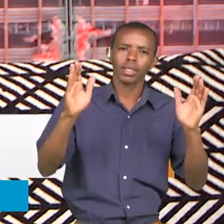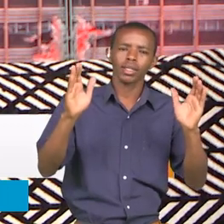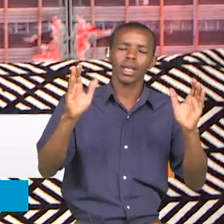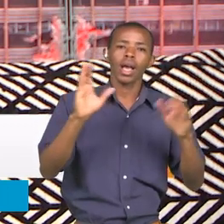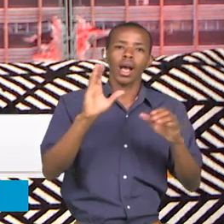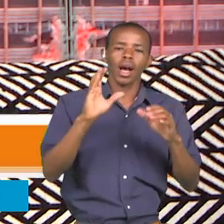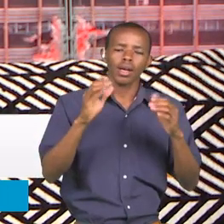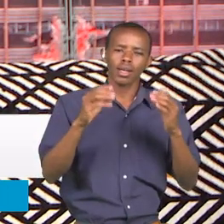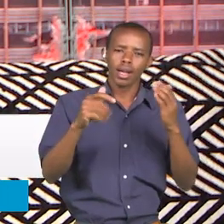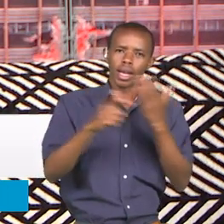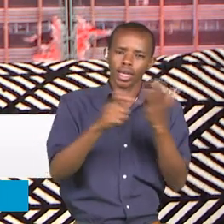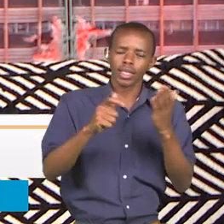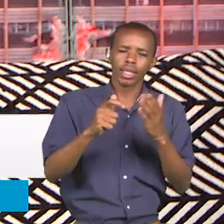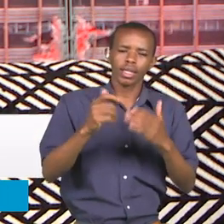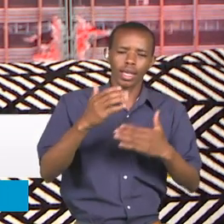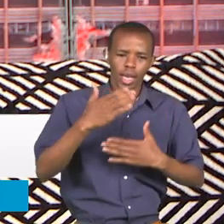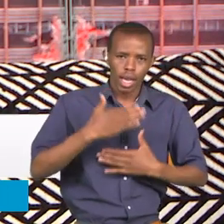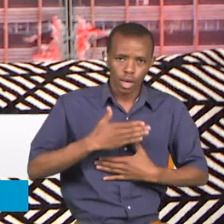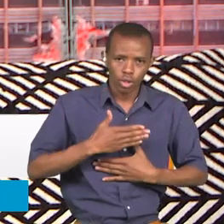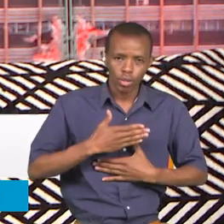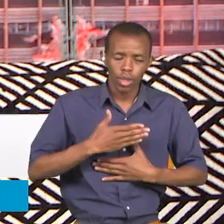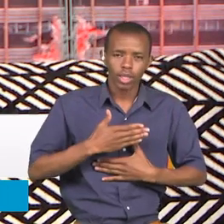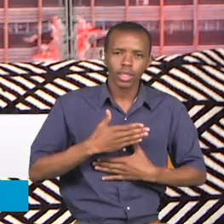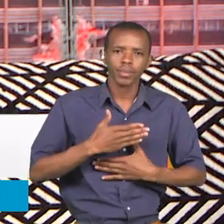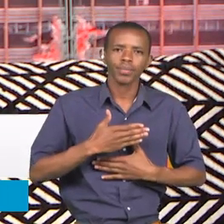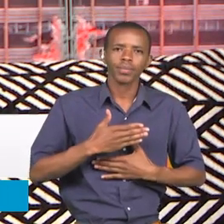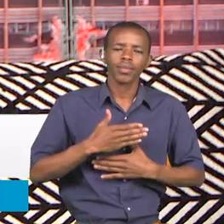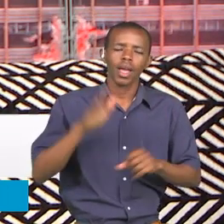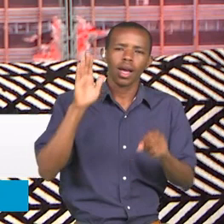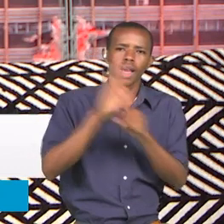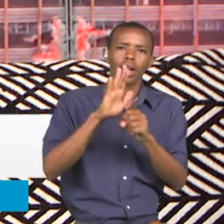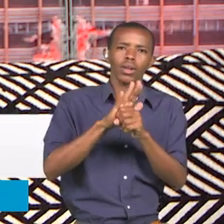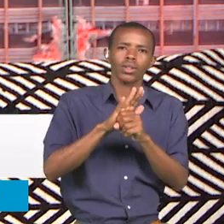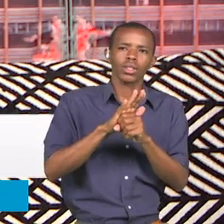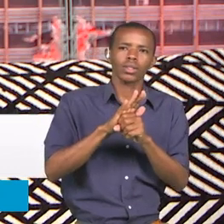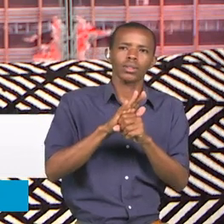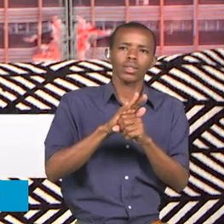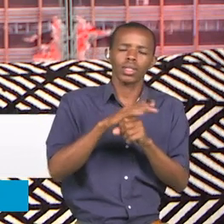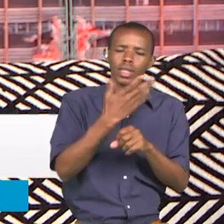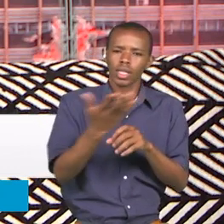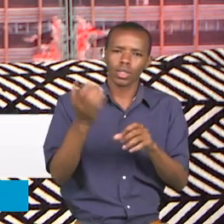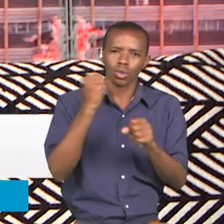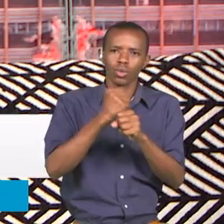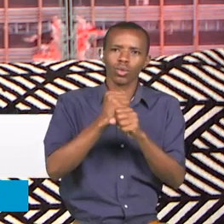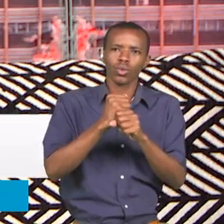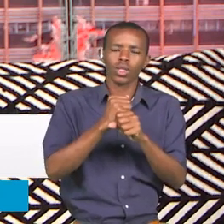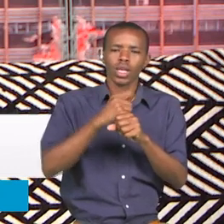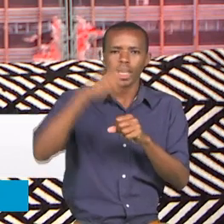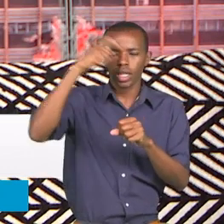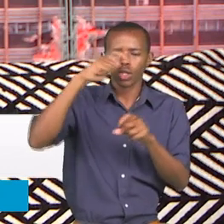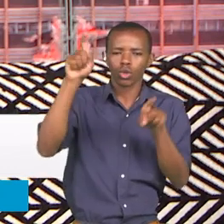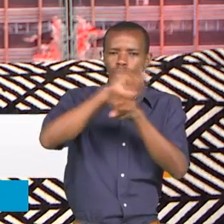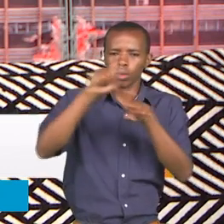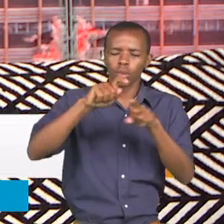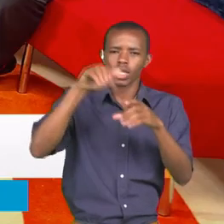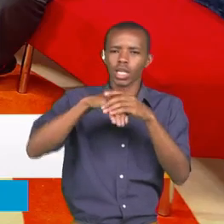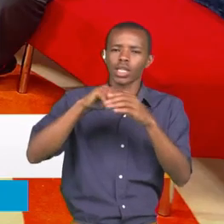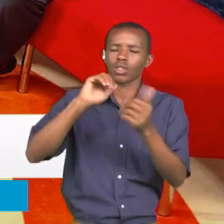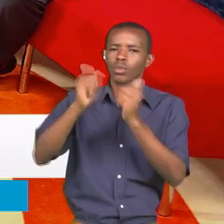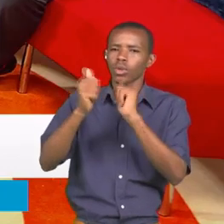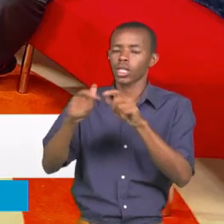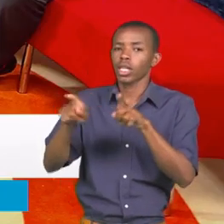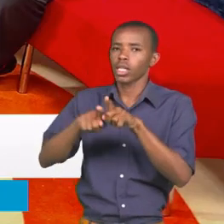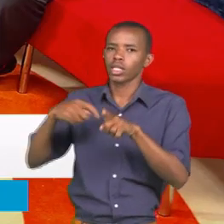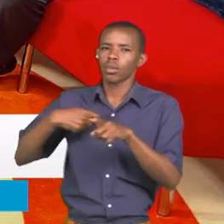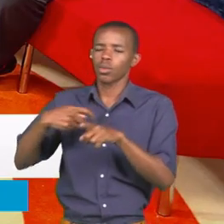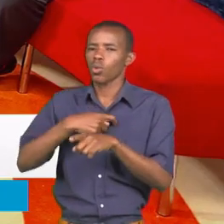merchandising, endorsements. There's a lot of things to do with the intellectual property in sports. Now, we've also